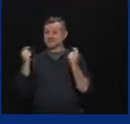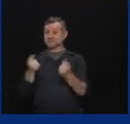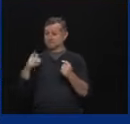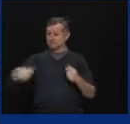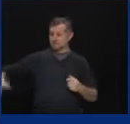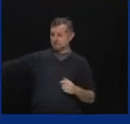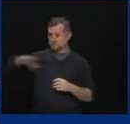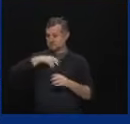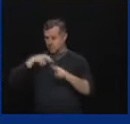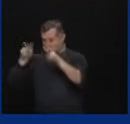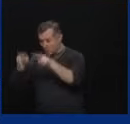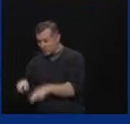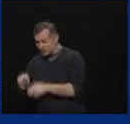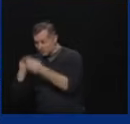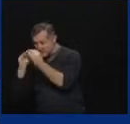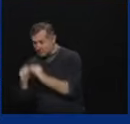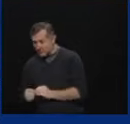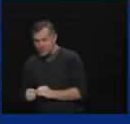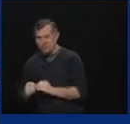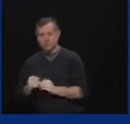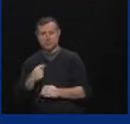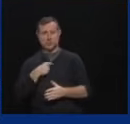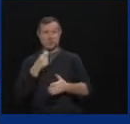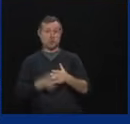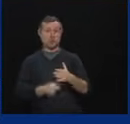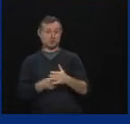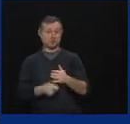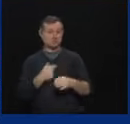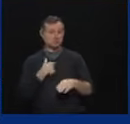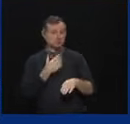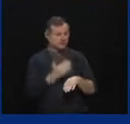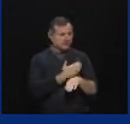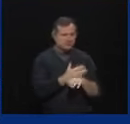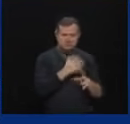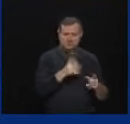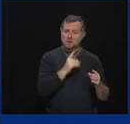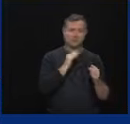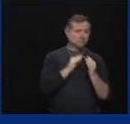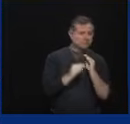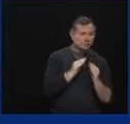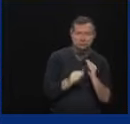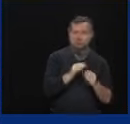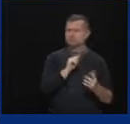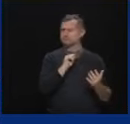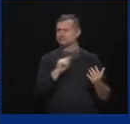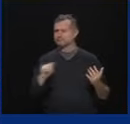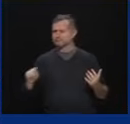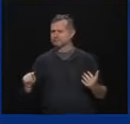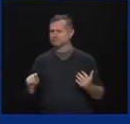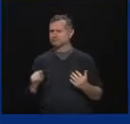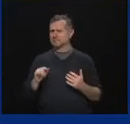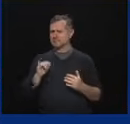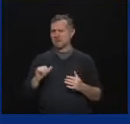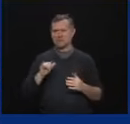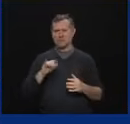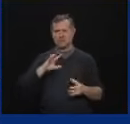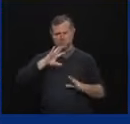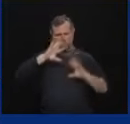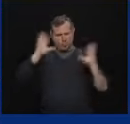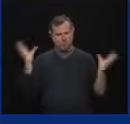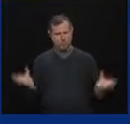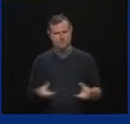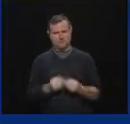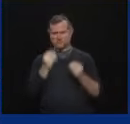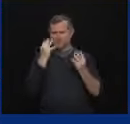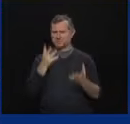cost of renovations, repairs on the existing ones, locations. So that is all the information we've asked for. We've had